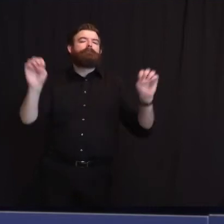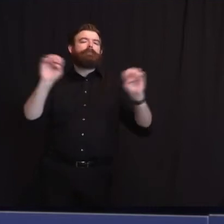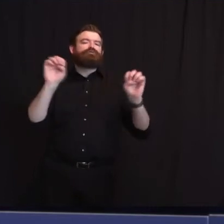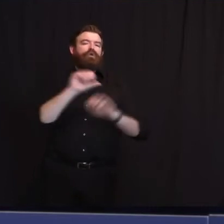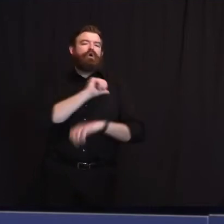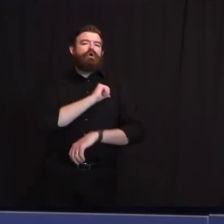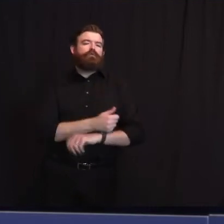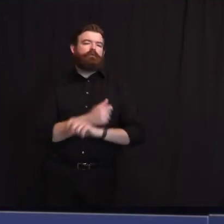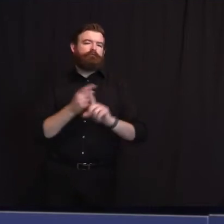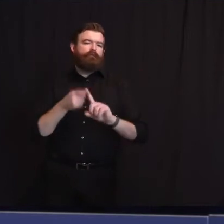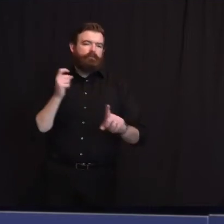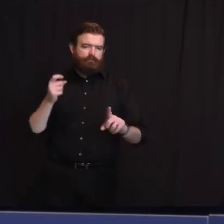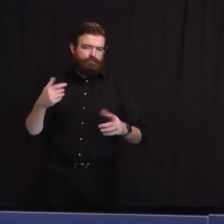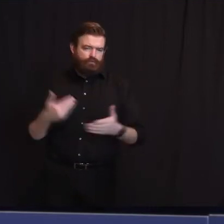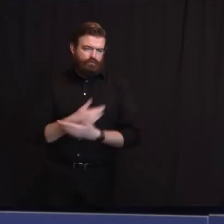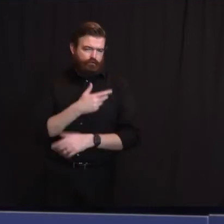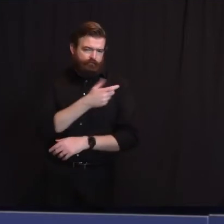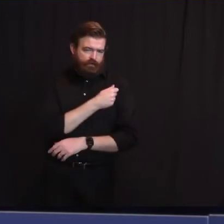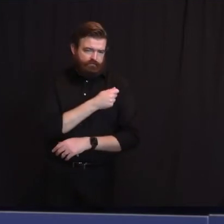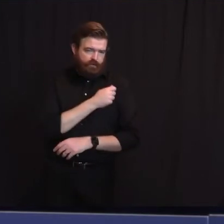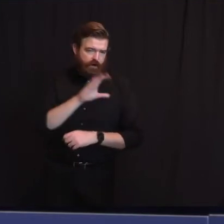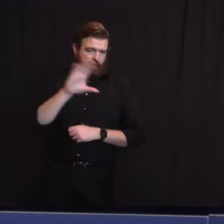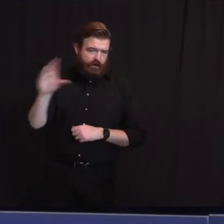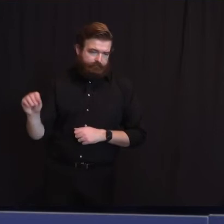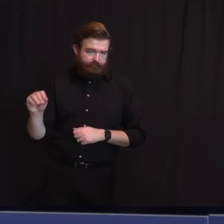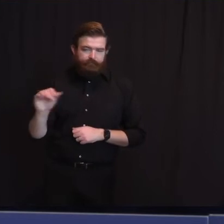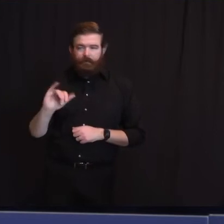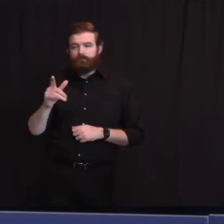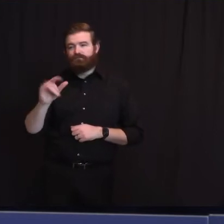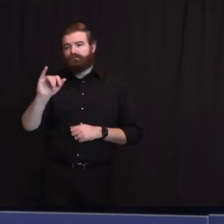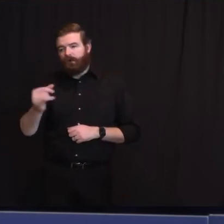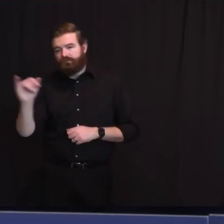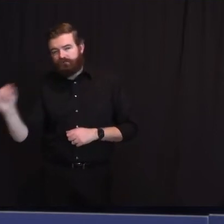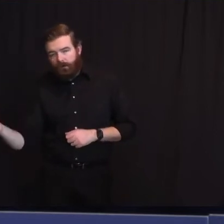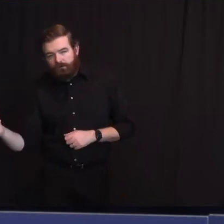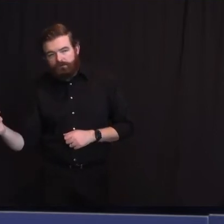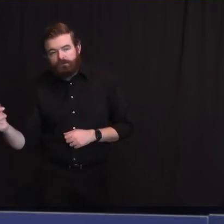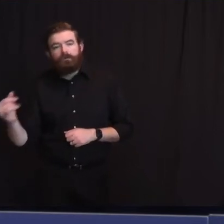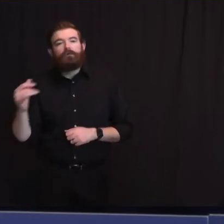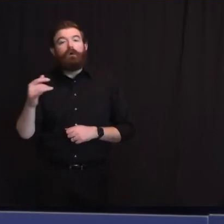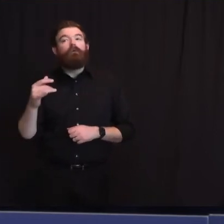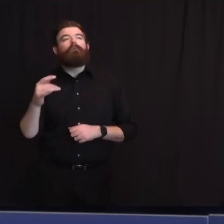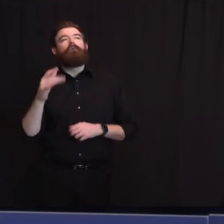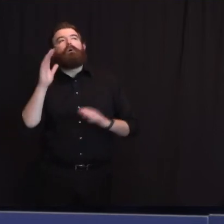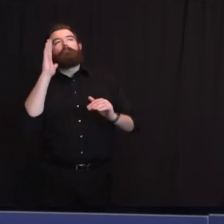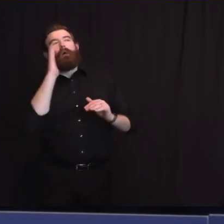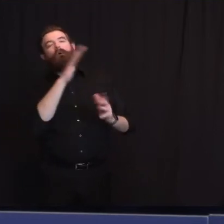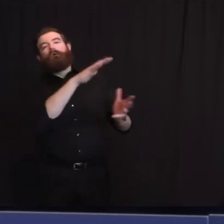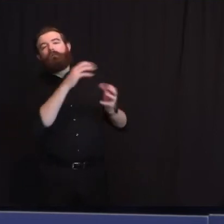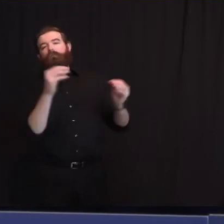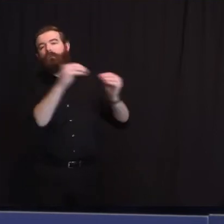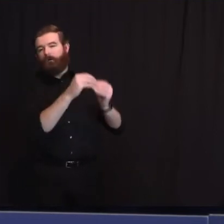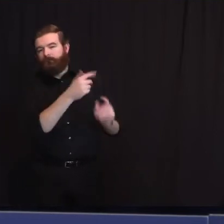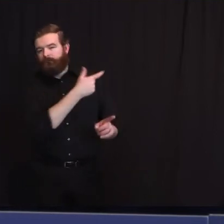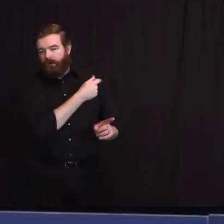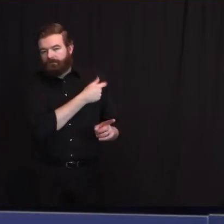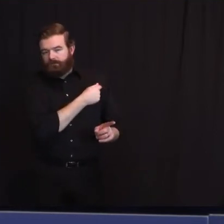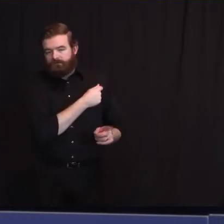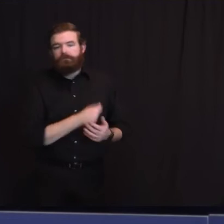demand. As we work to vaccinate eligible New Jersey residents, we are still seeing community spread